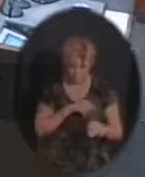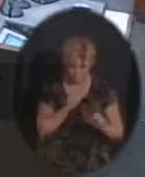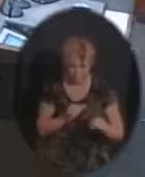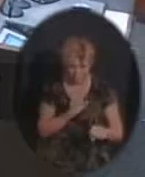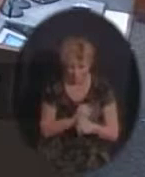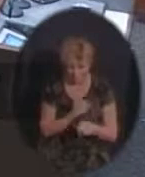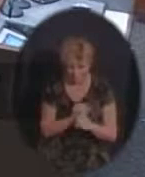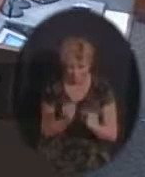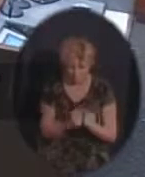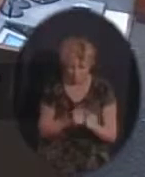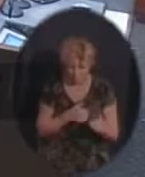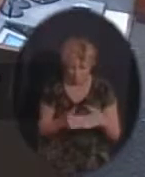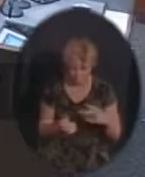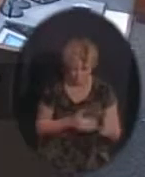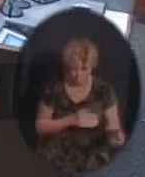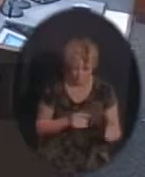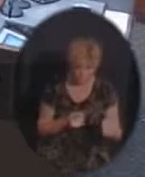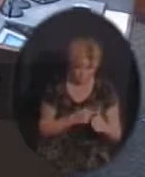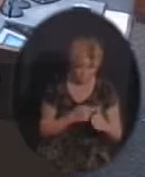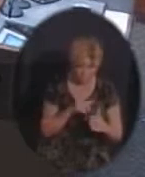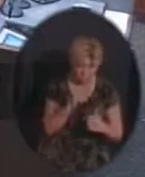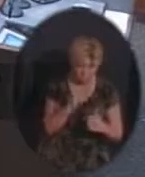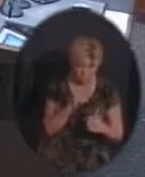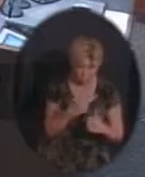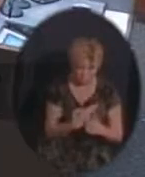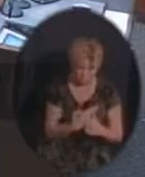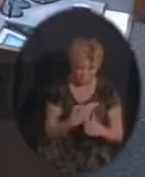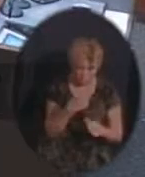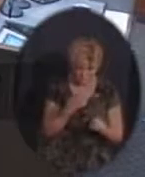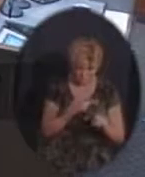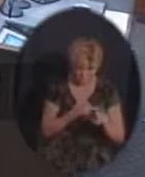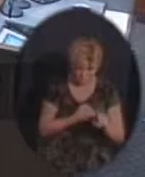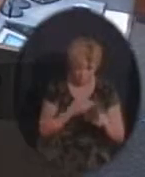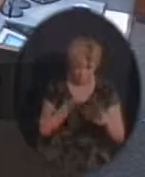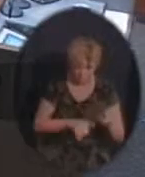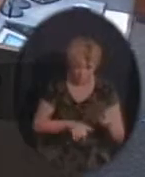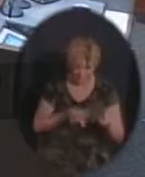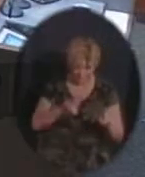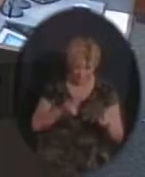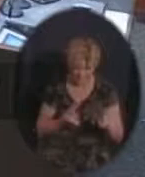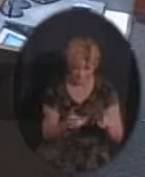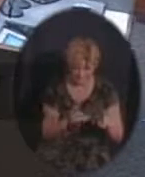month is the 6th of July, and that's,